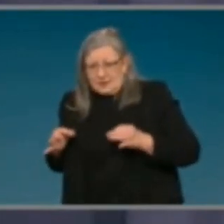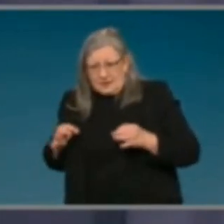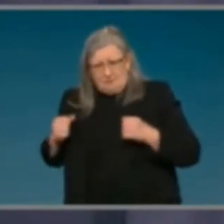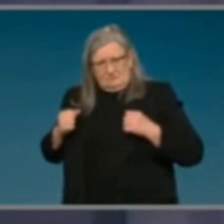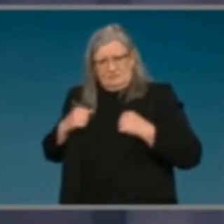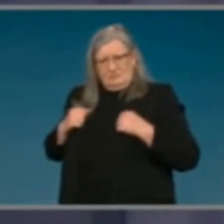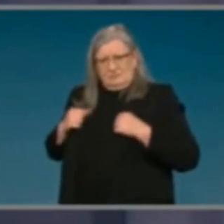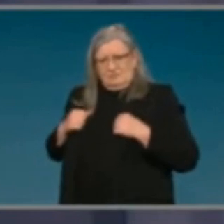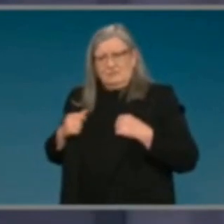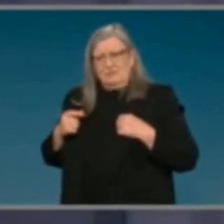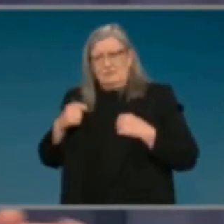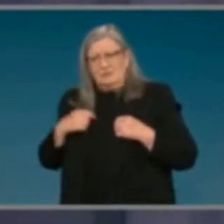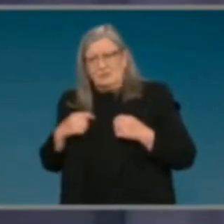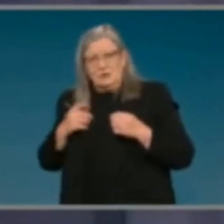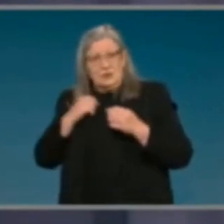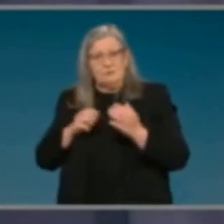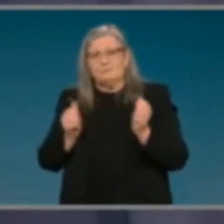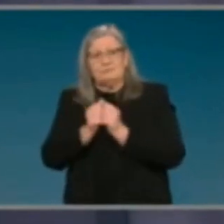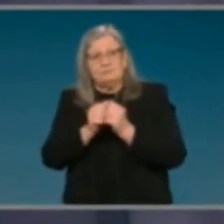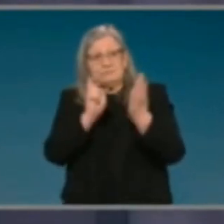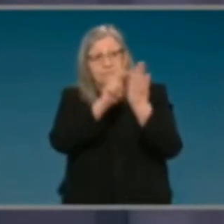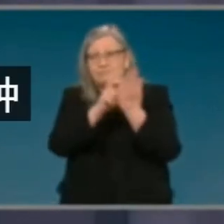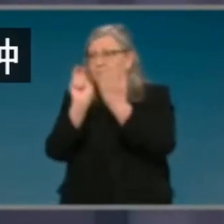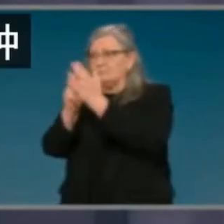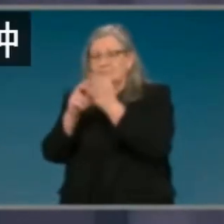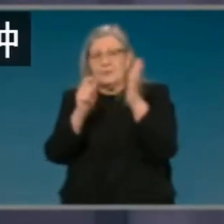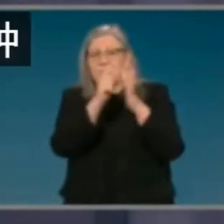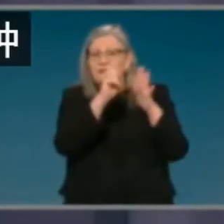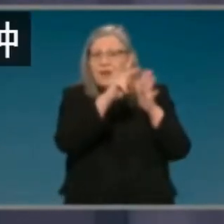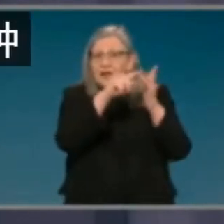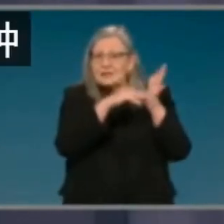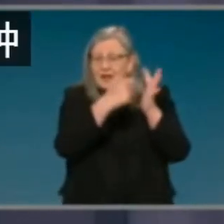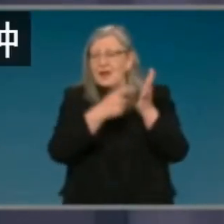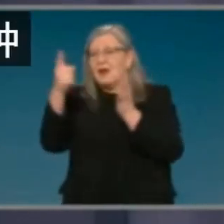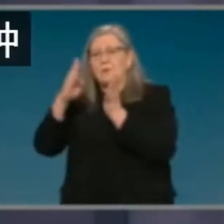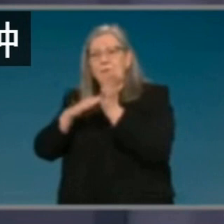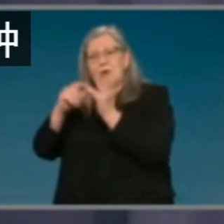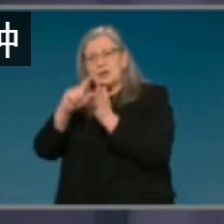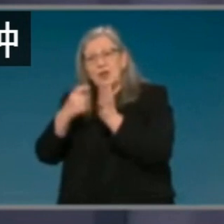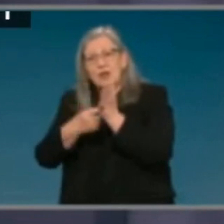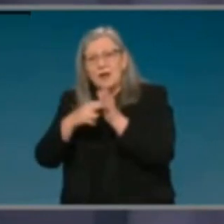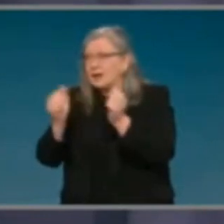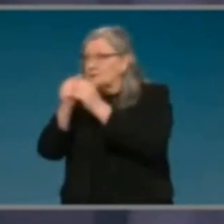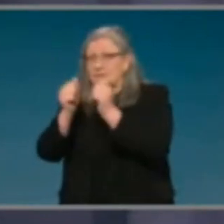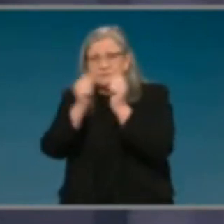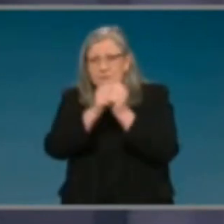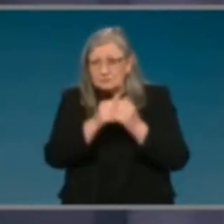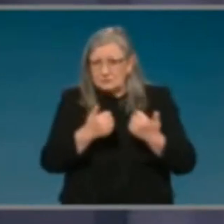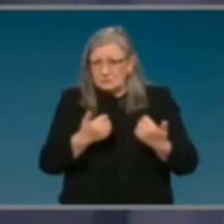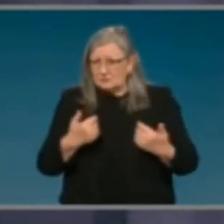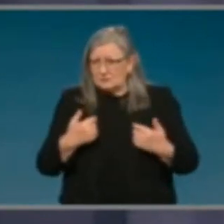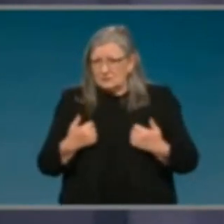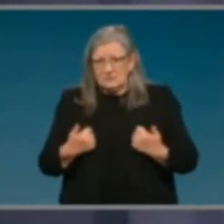design, that we would need to respond to a disease which by its nature would have not just variants